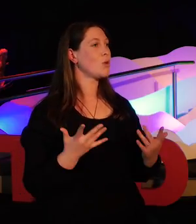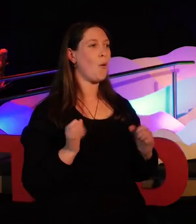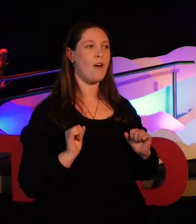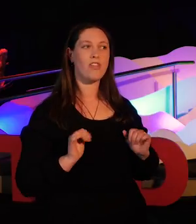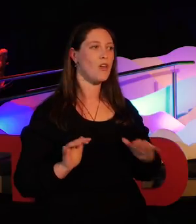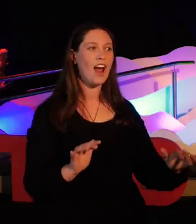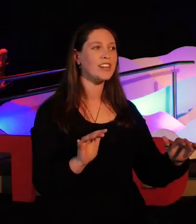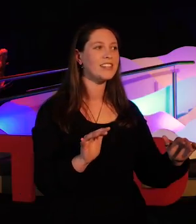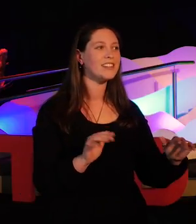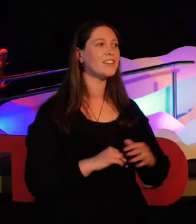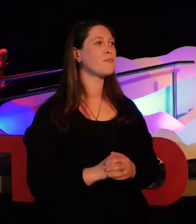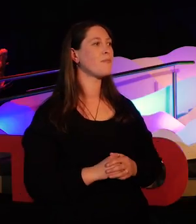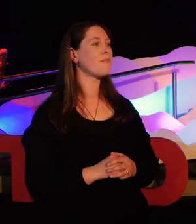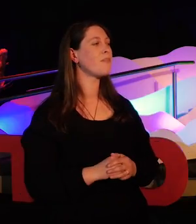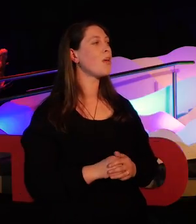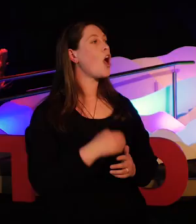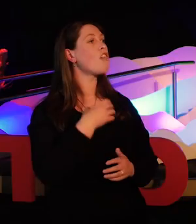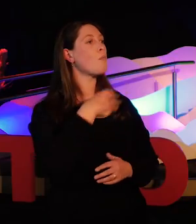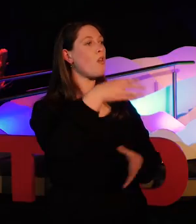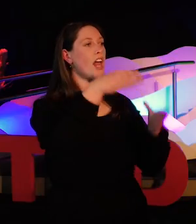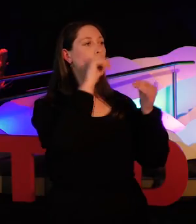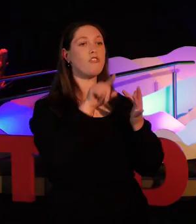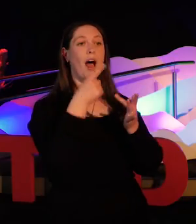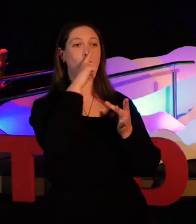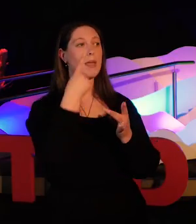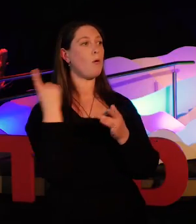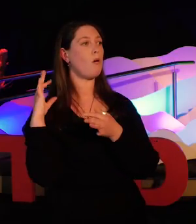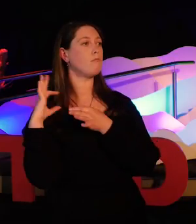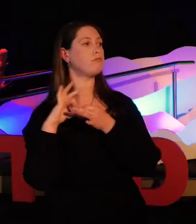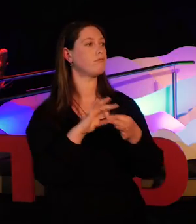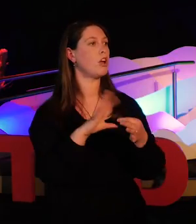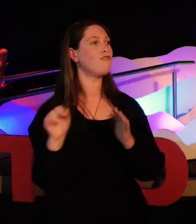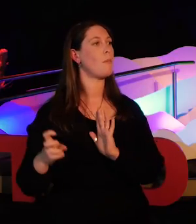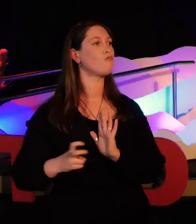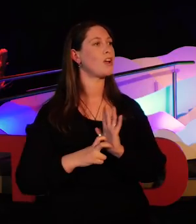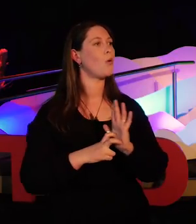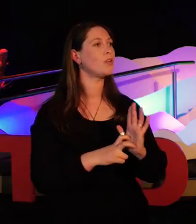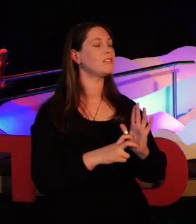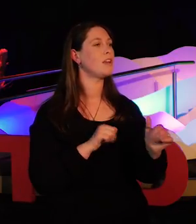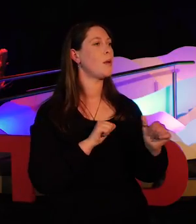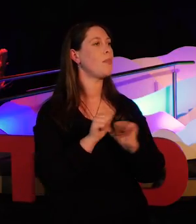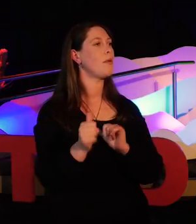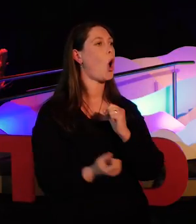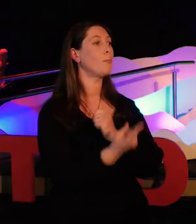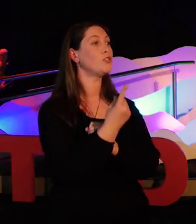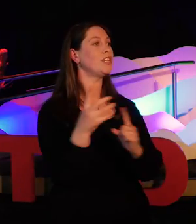they're in a hurry. So the more they can learn from everybody else as a record, the better their